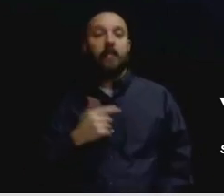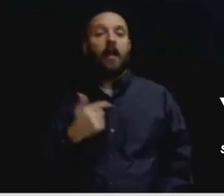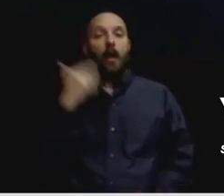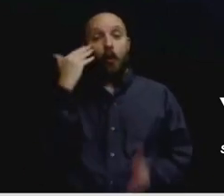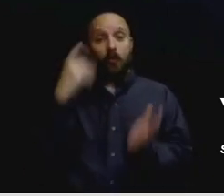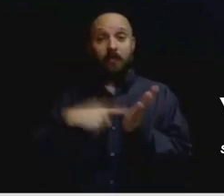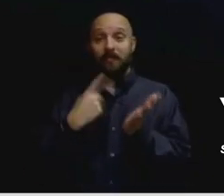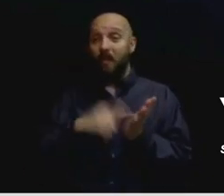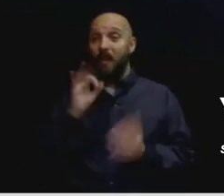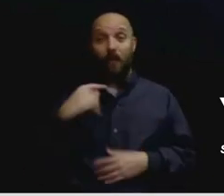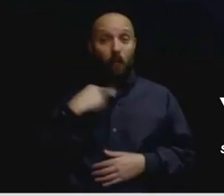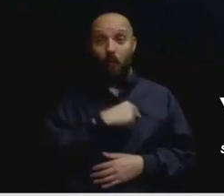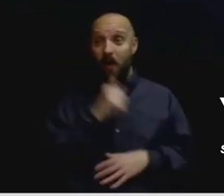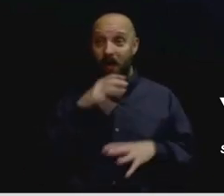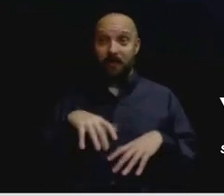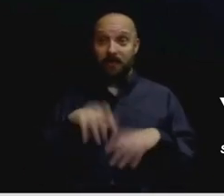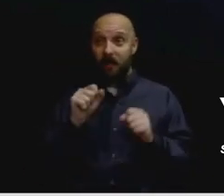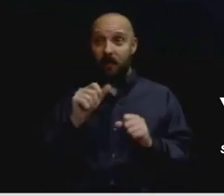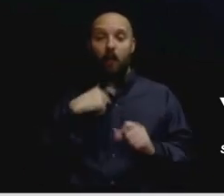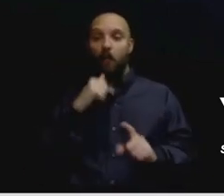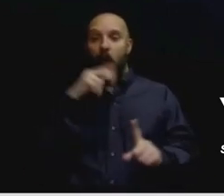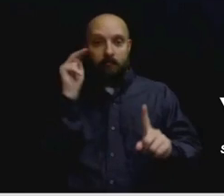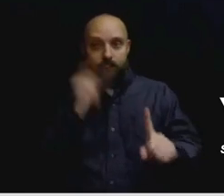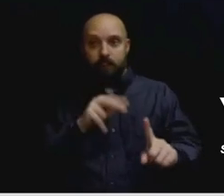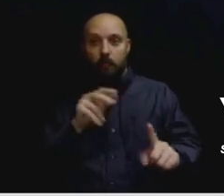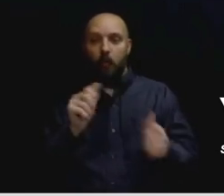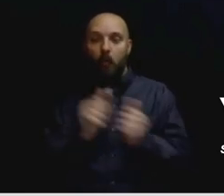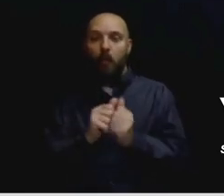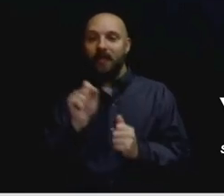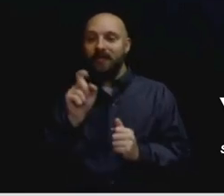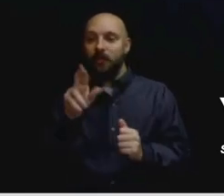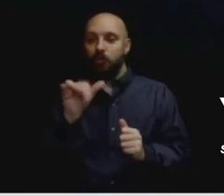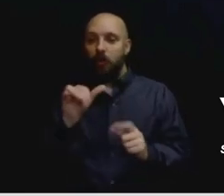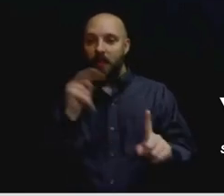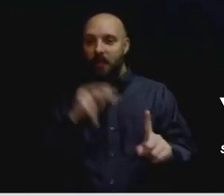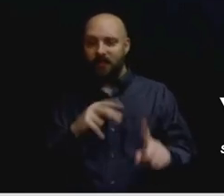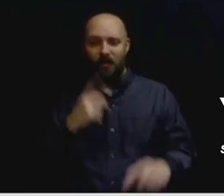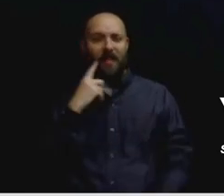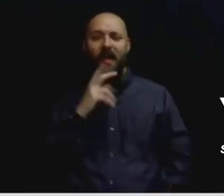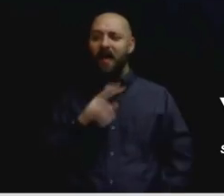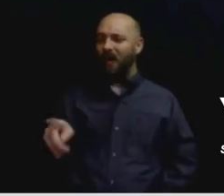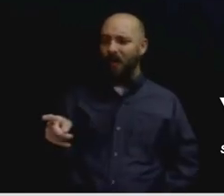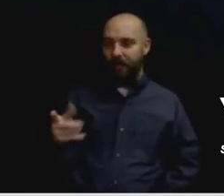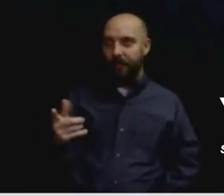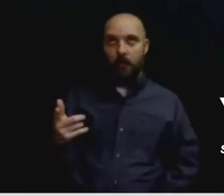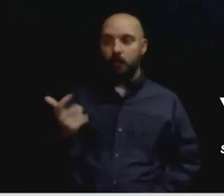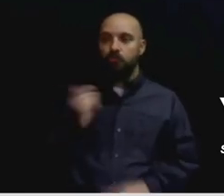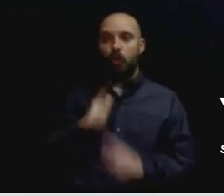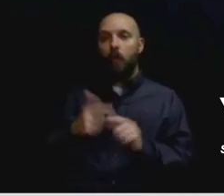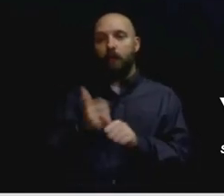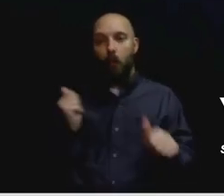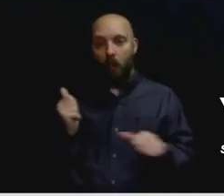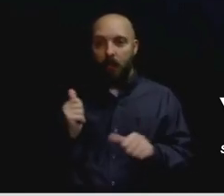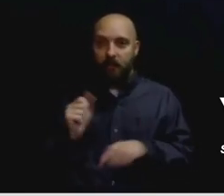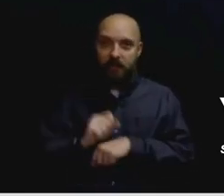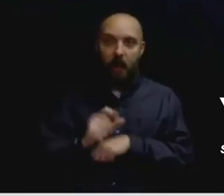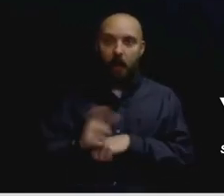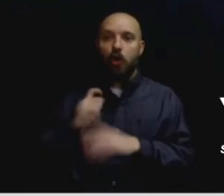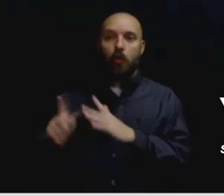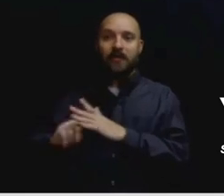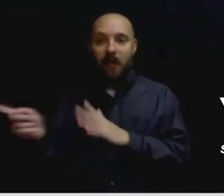not taking a sensory lens to that behavior, you might just think, oh, that person's doing that to escape or avoid the task or whatever it is. So we really need to get deep